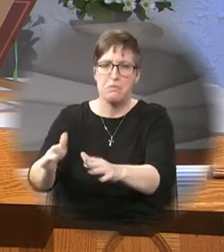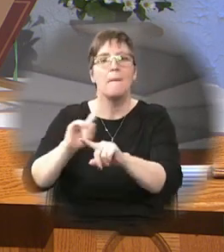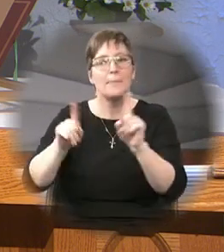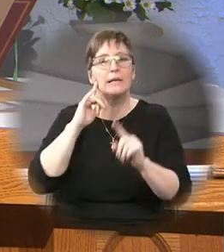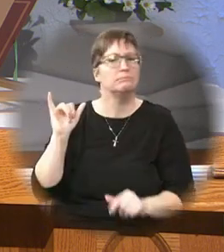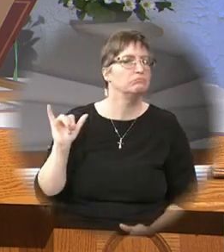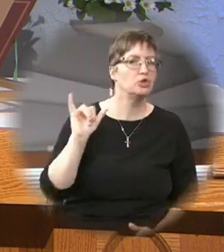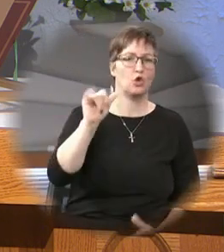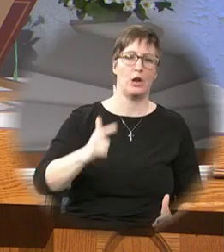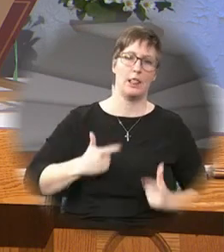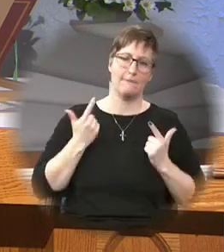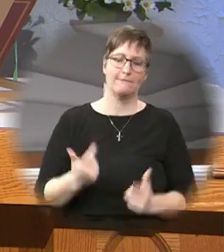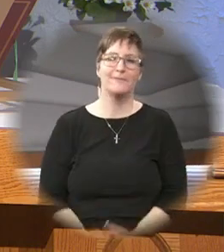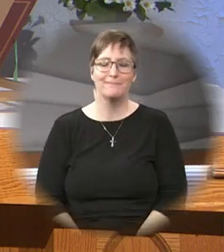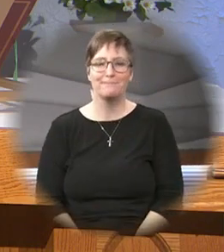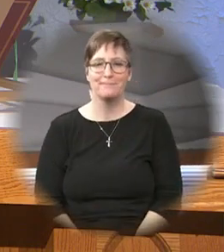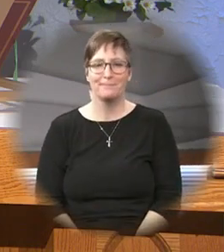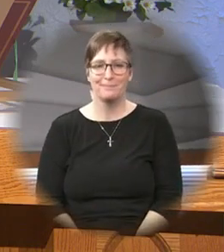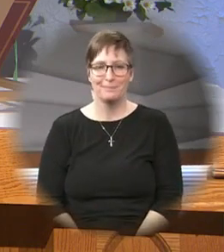eternal life.